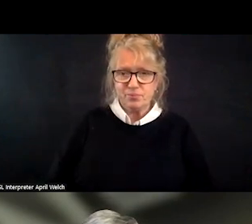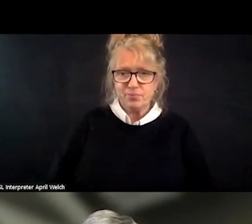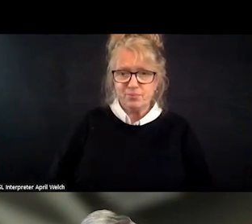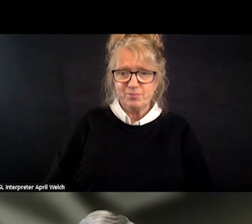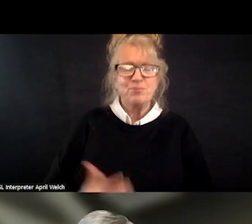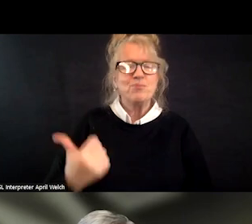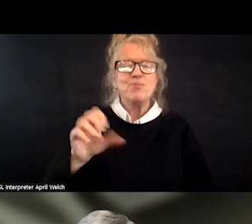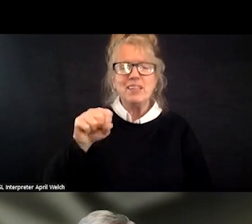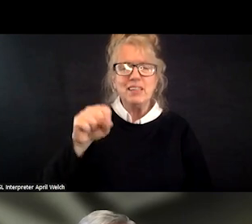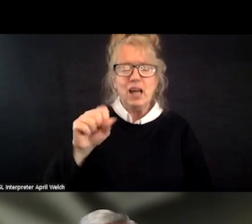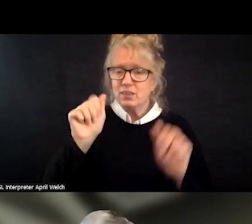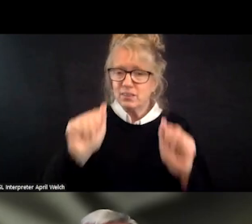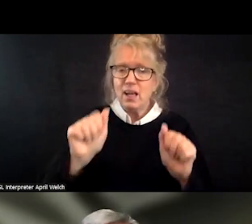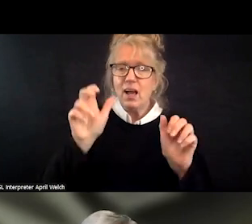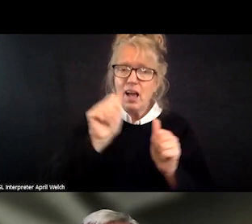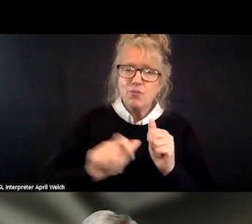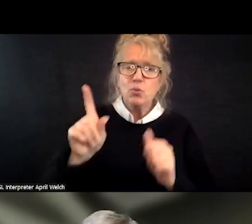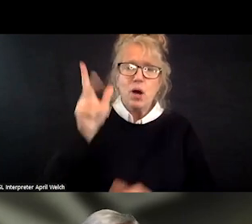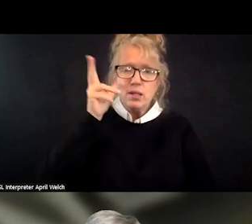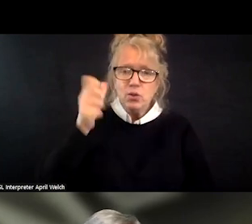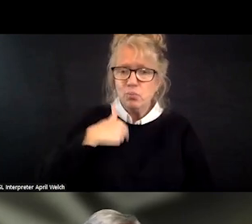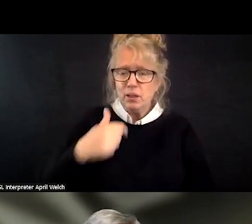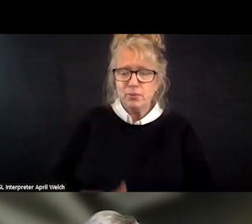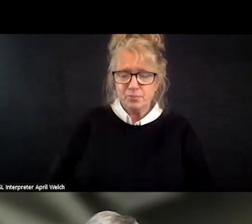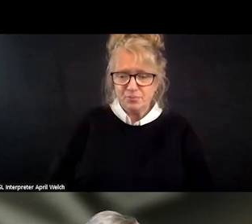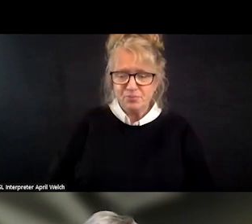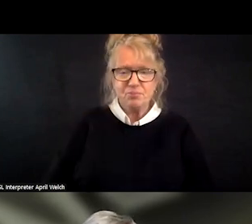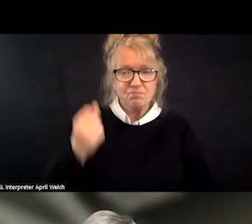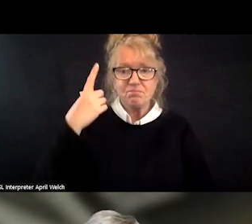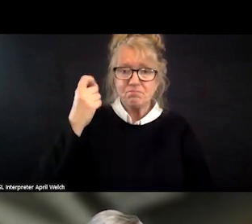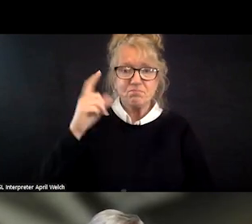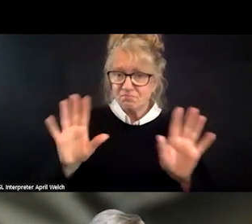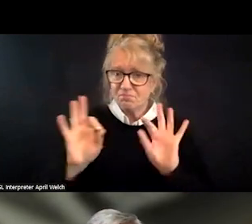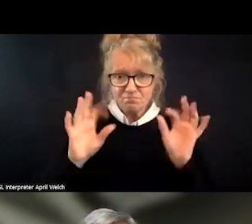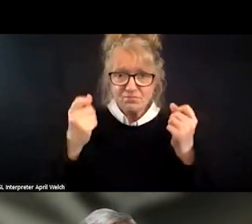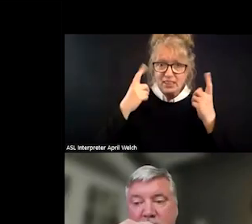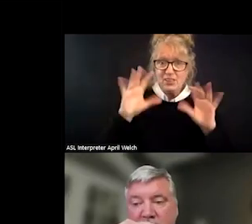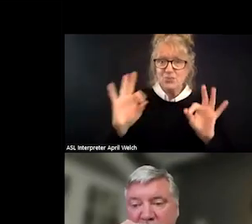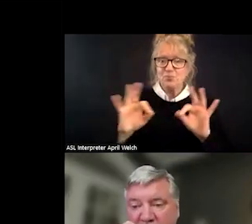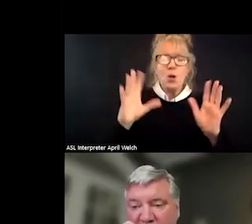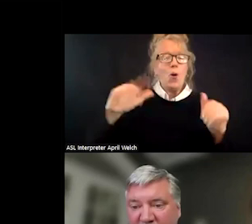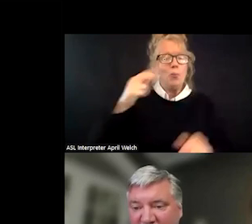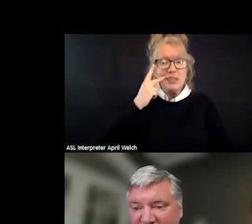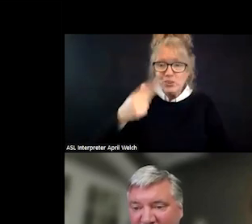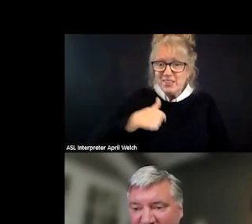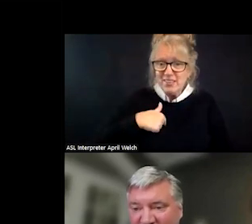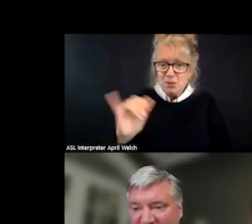Yes, I can. Can everyone hear me? Yep, we got you. Sure can, Michelle. Okay. And hopefully you can see me as